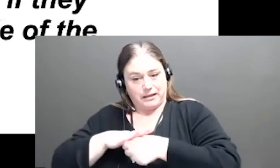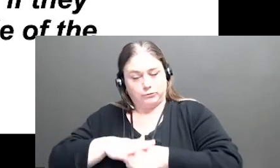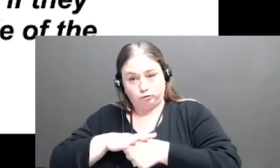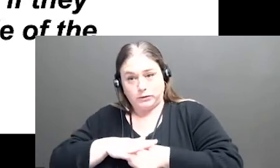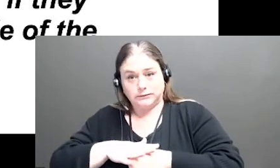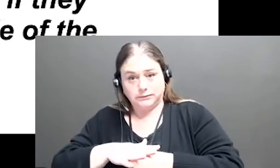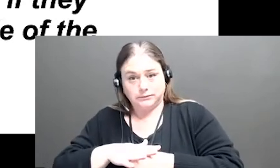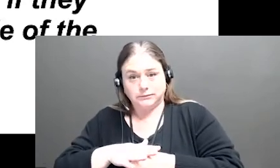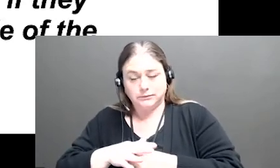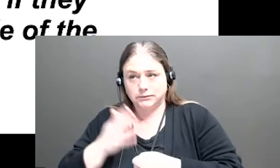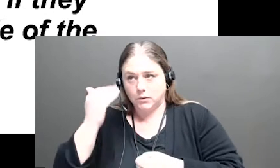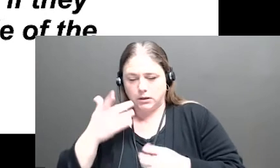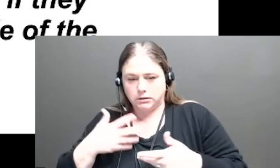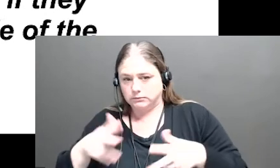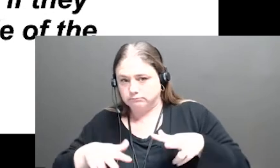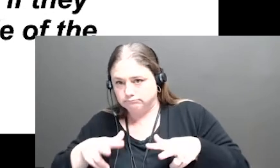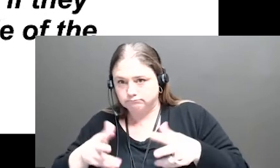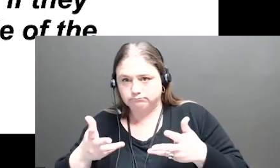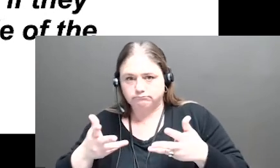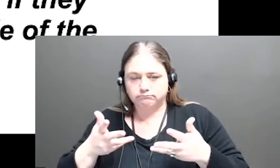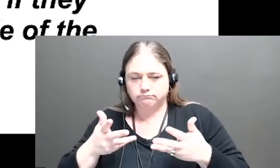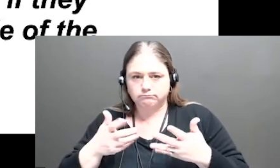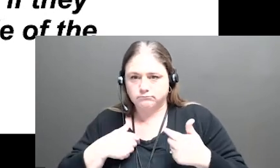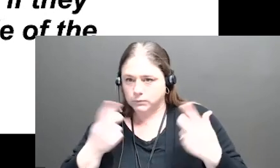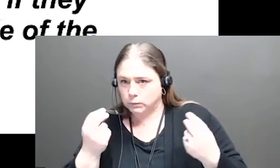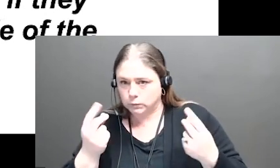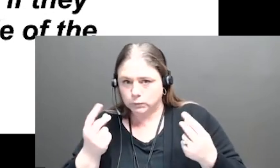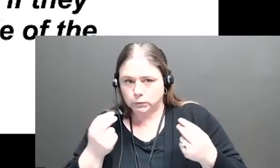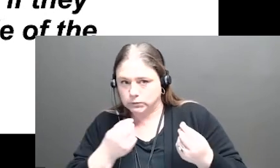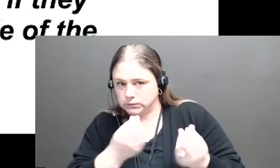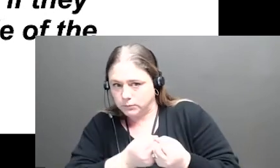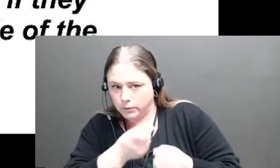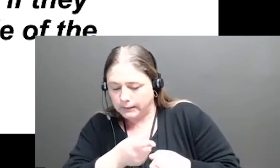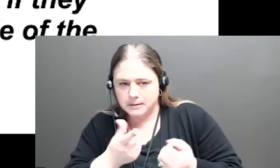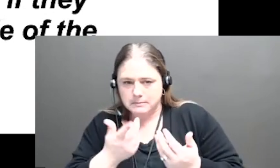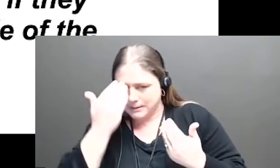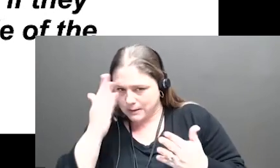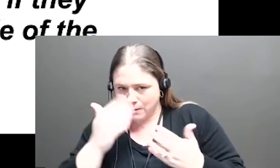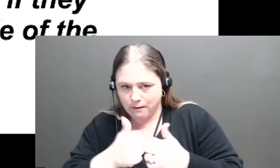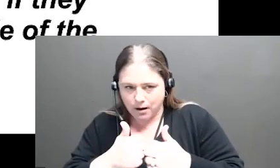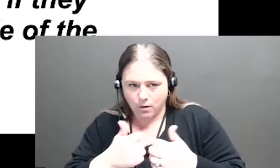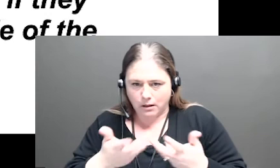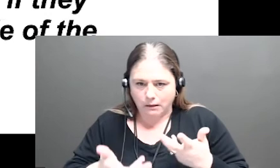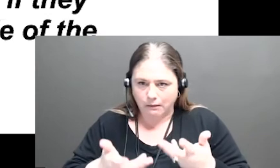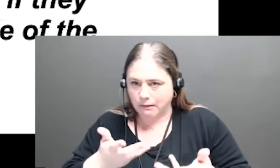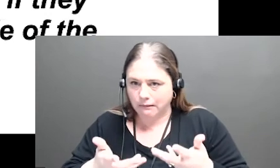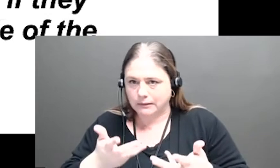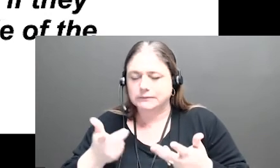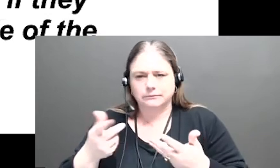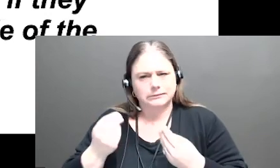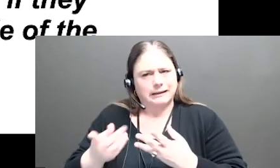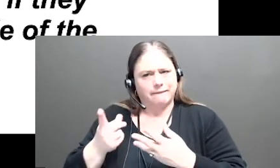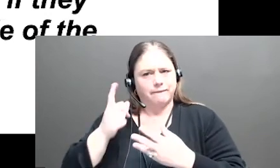their part, because they immediately go into, okay, well, what do I need to do? I don't know. How do I do this? And it can be really anxiety